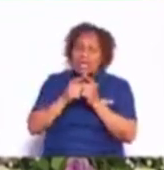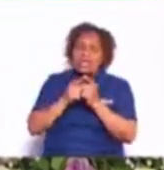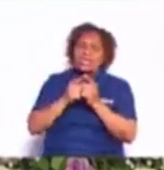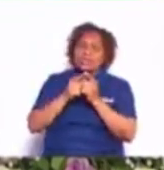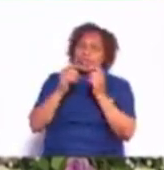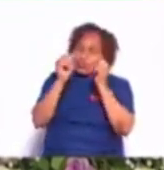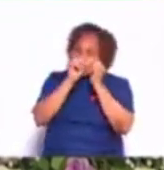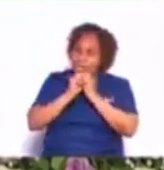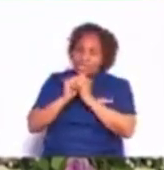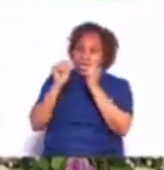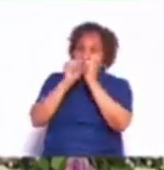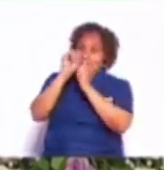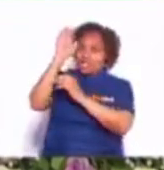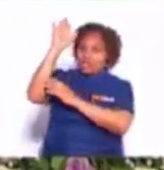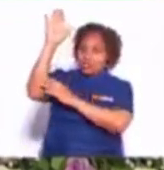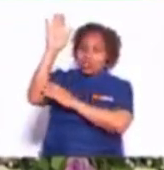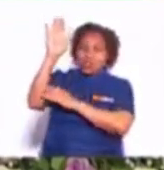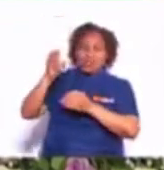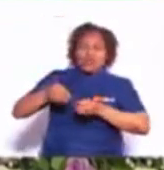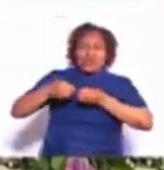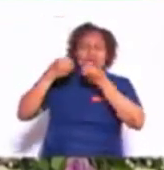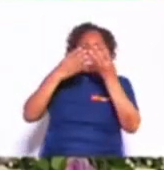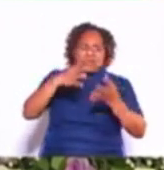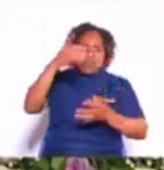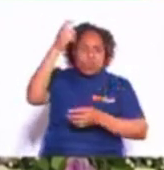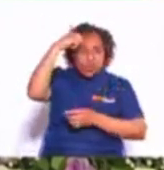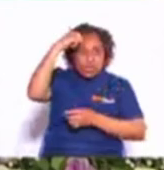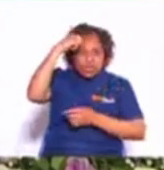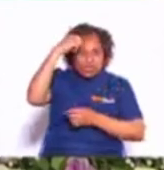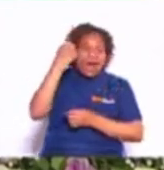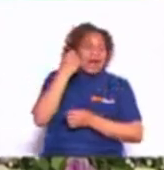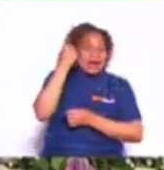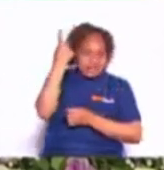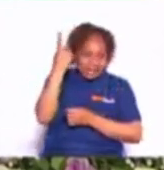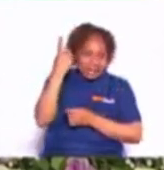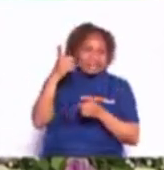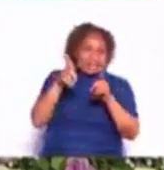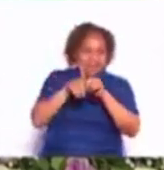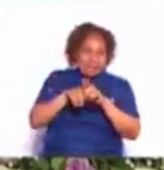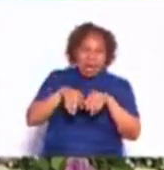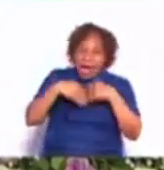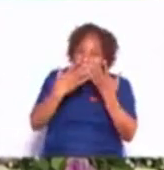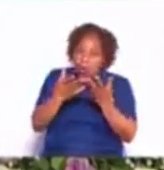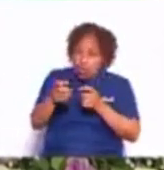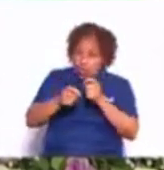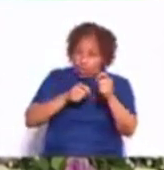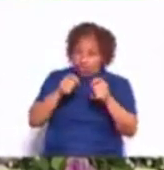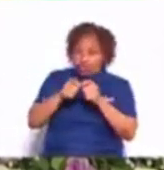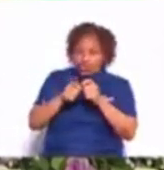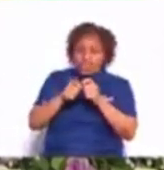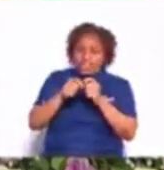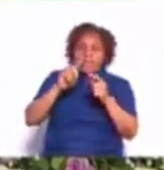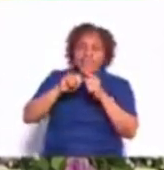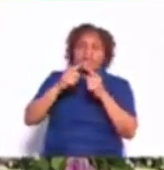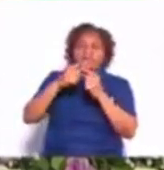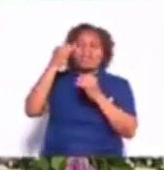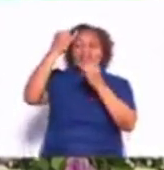you, you will give us wisdom and understanding how to control this. And at the